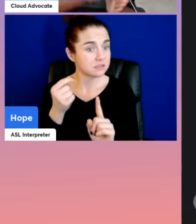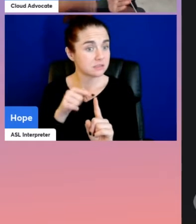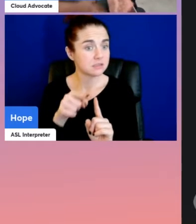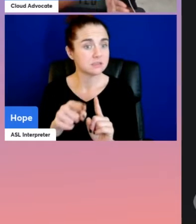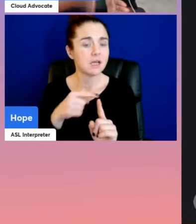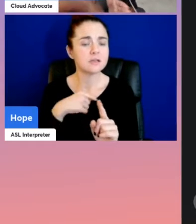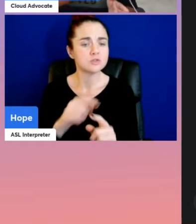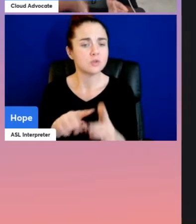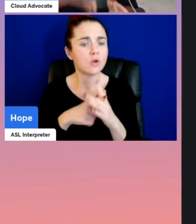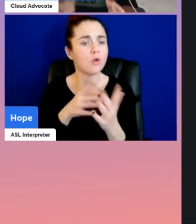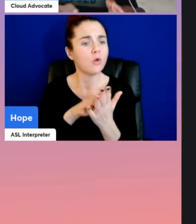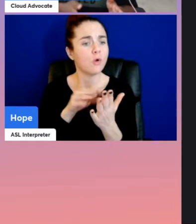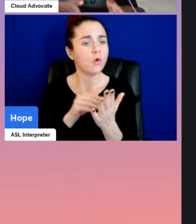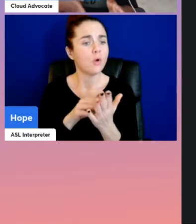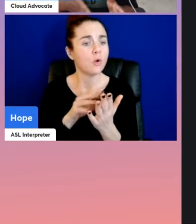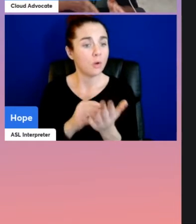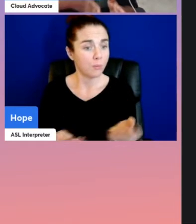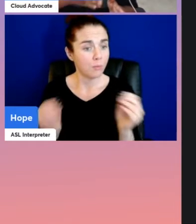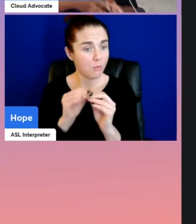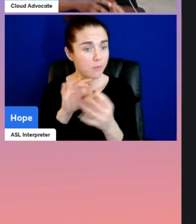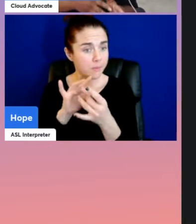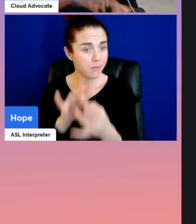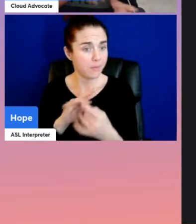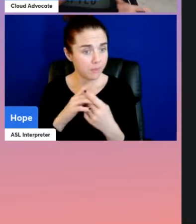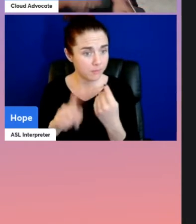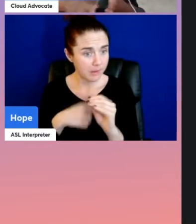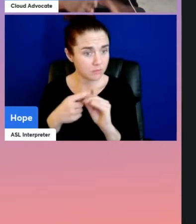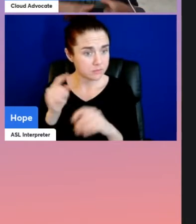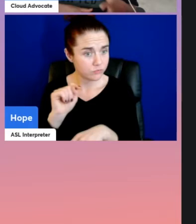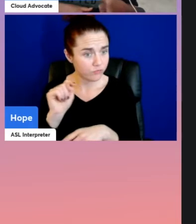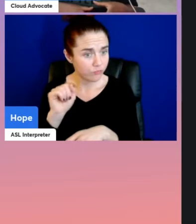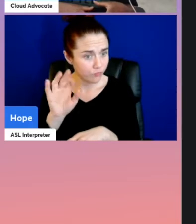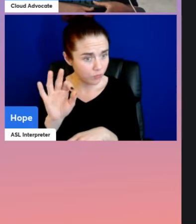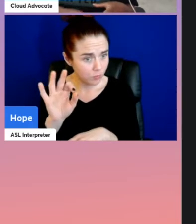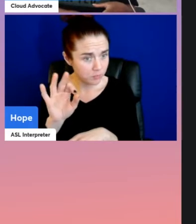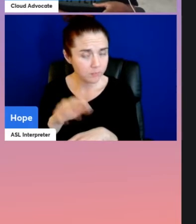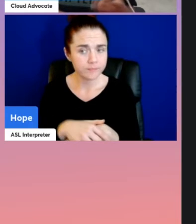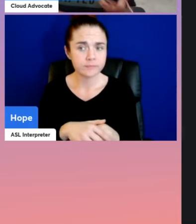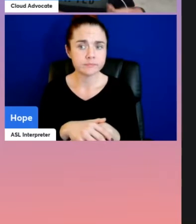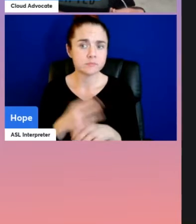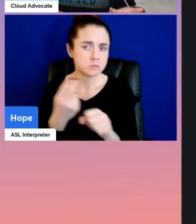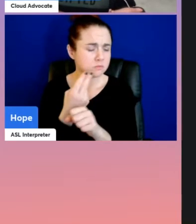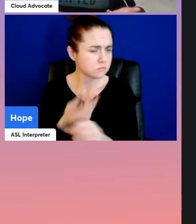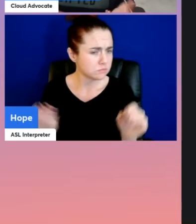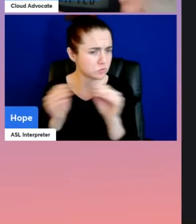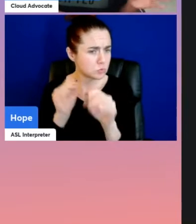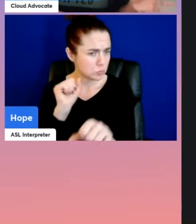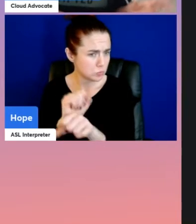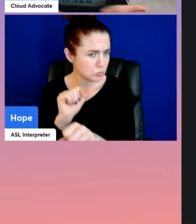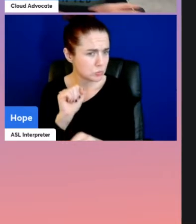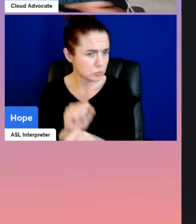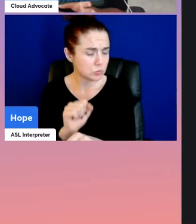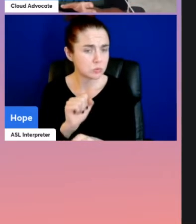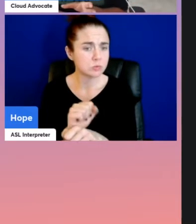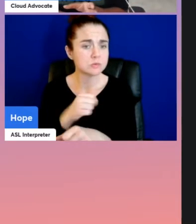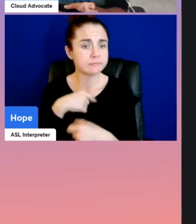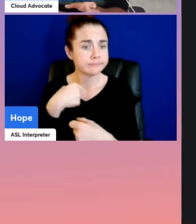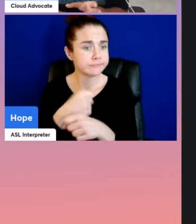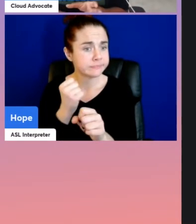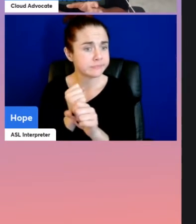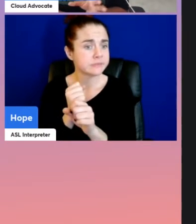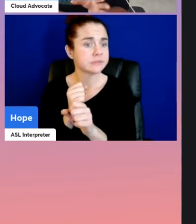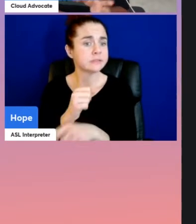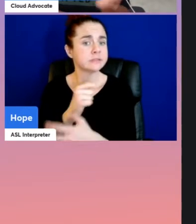started learning more about Terraform and implementing different stuff at work, I ended up creating a series